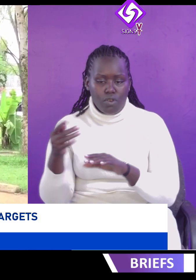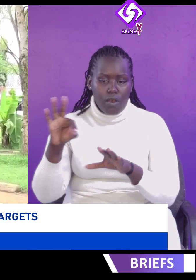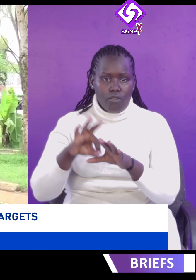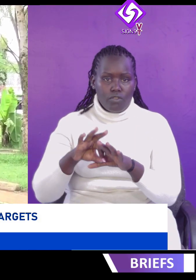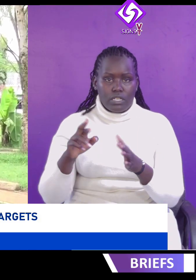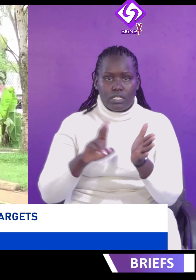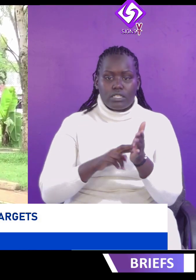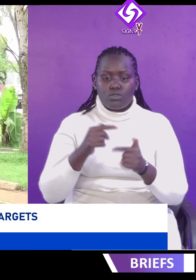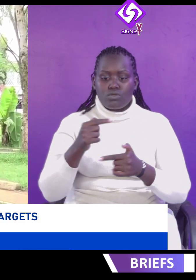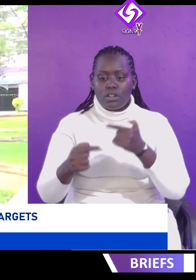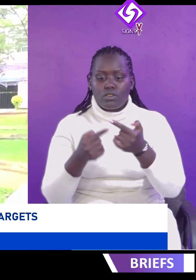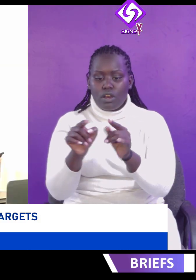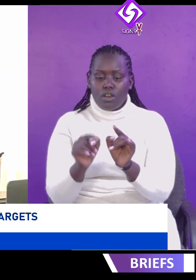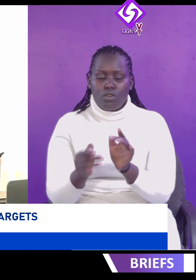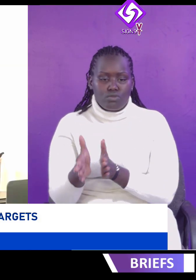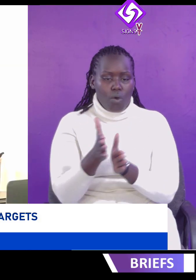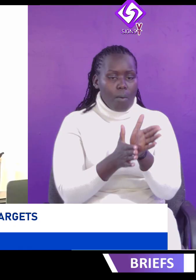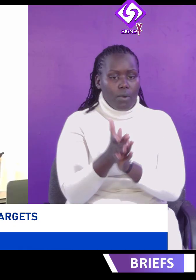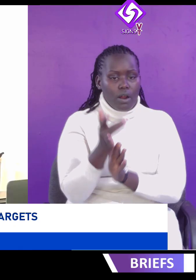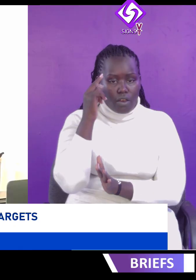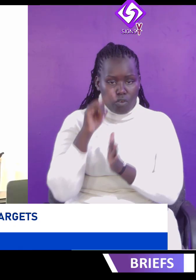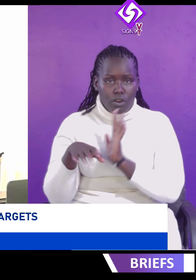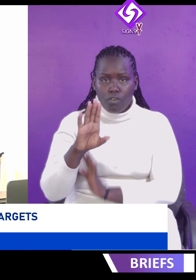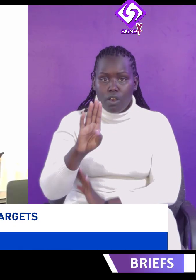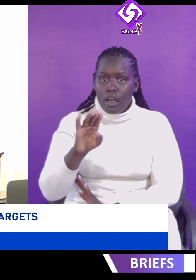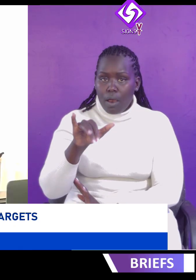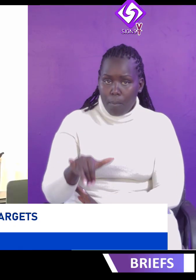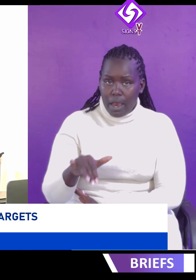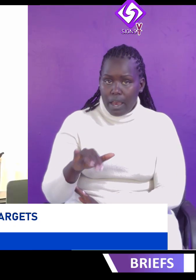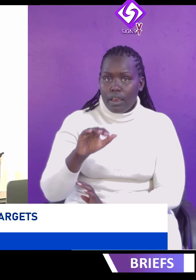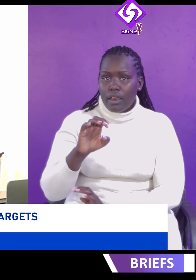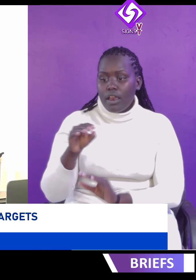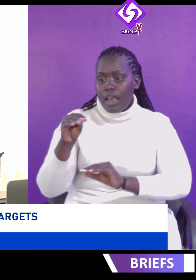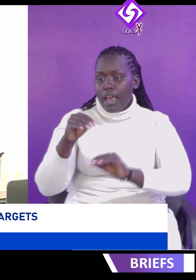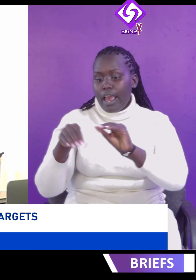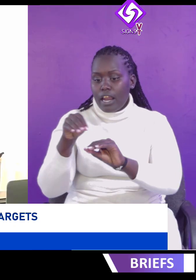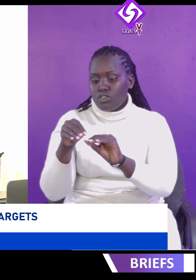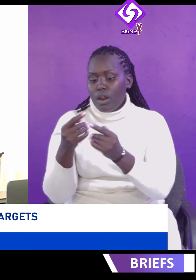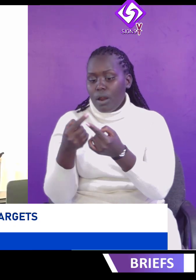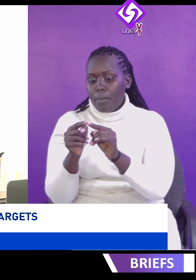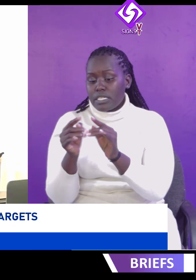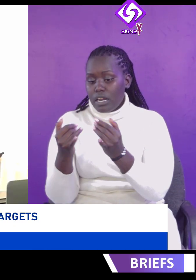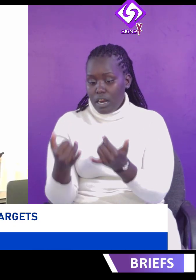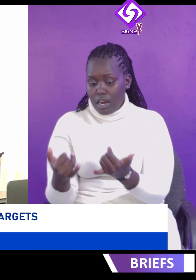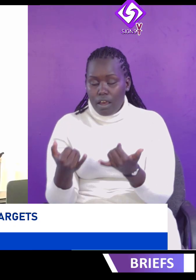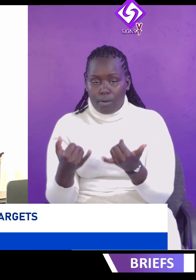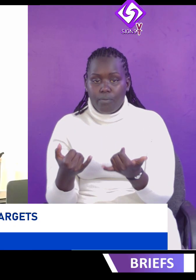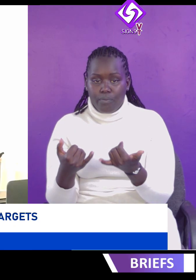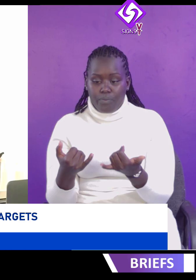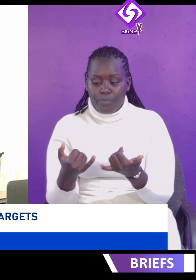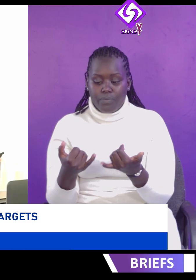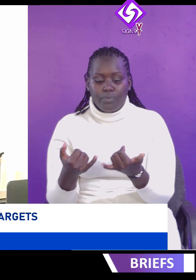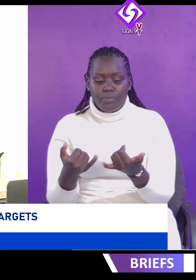on, and we're also planning for the by-election in Ugunja. So far, the